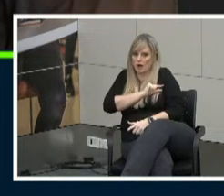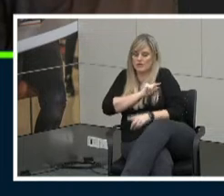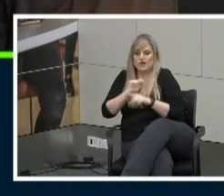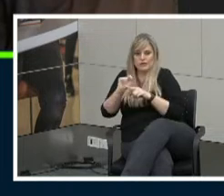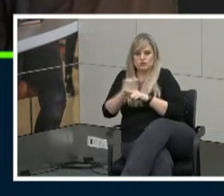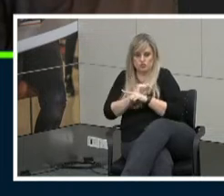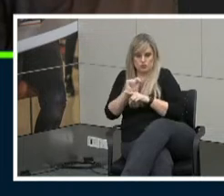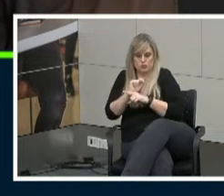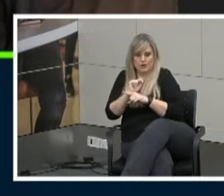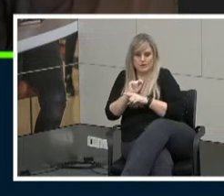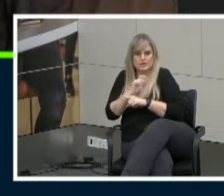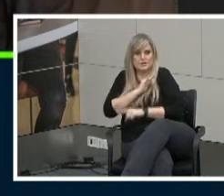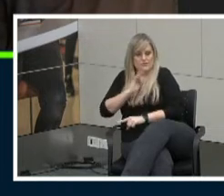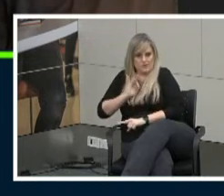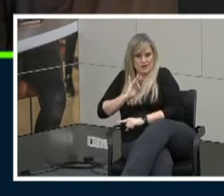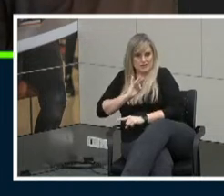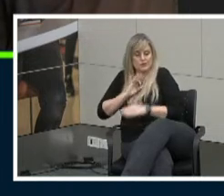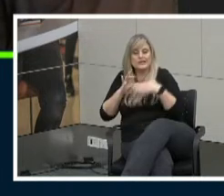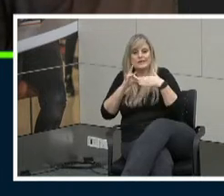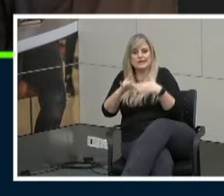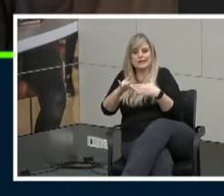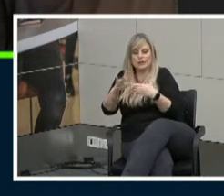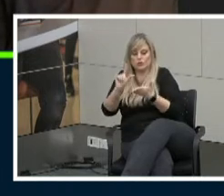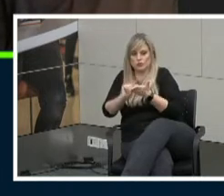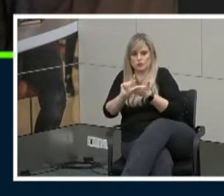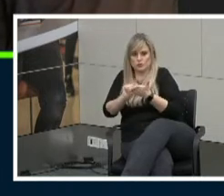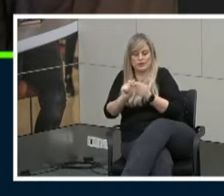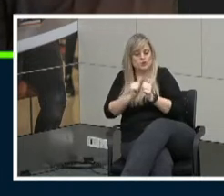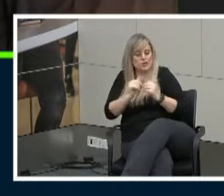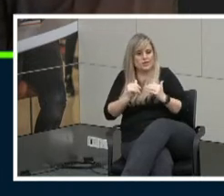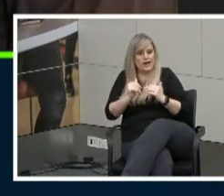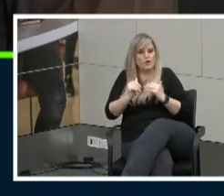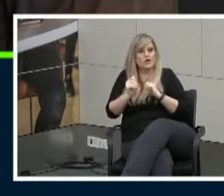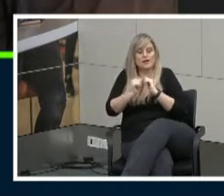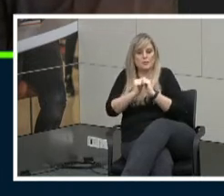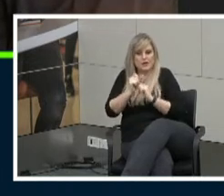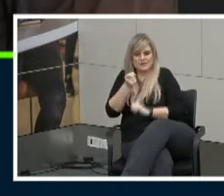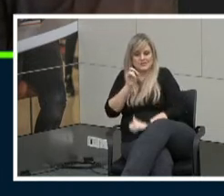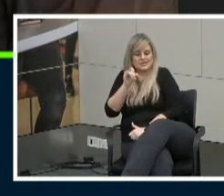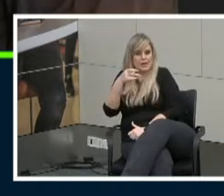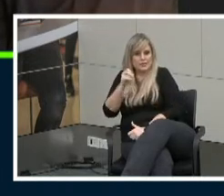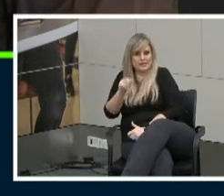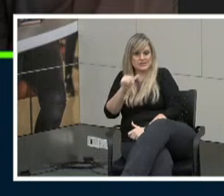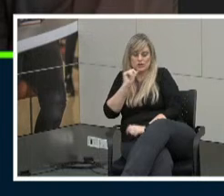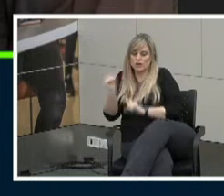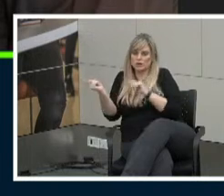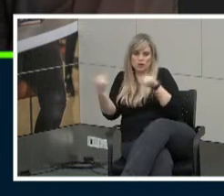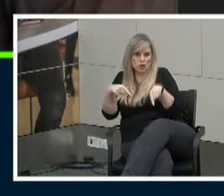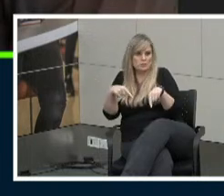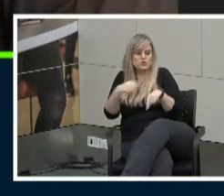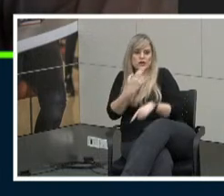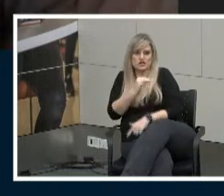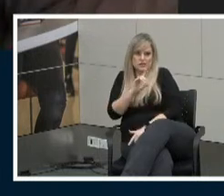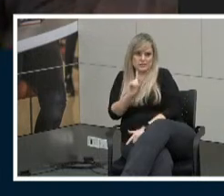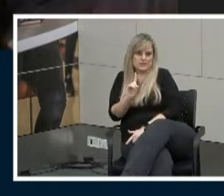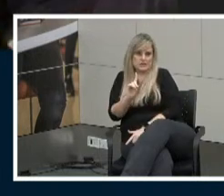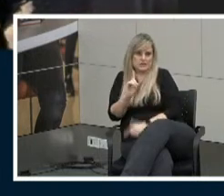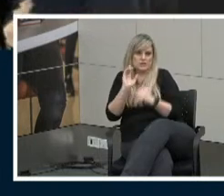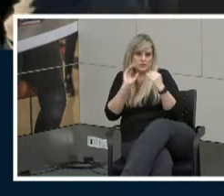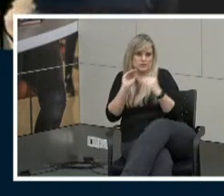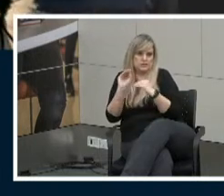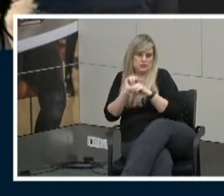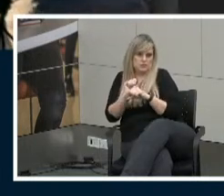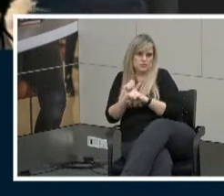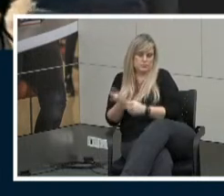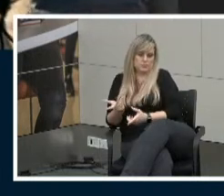faculty advisers leading your Publications without competitive stiens they won't be coming to hid thank